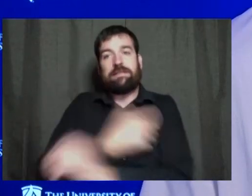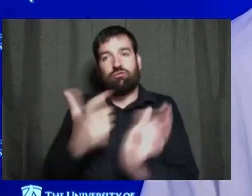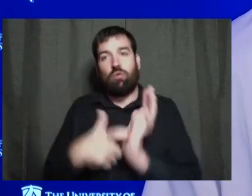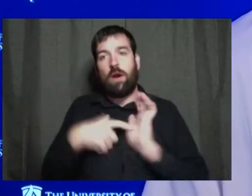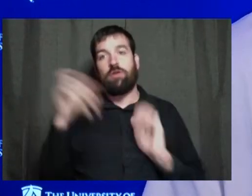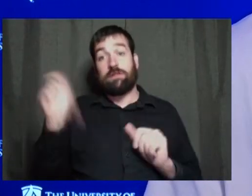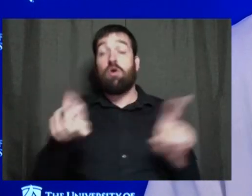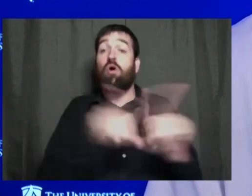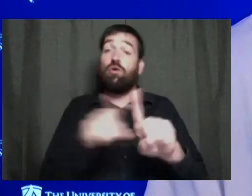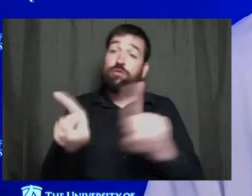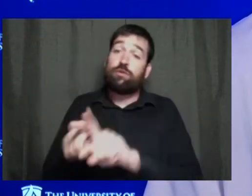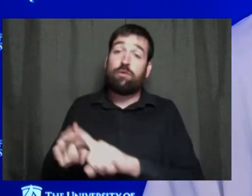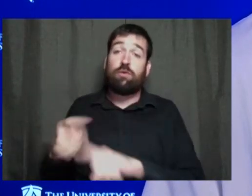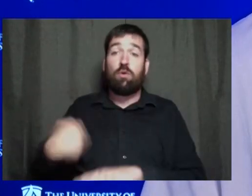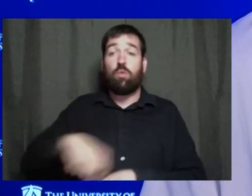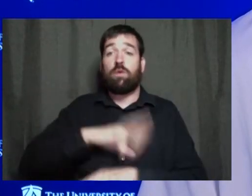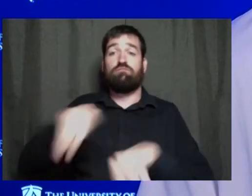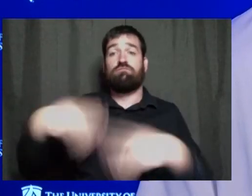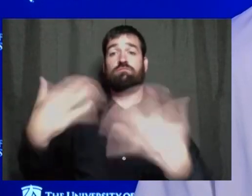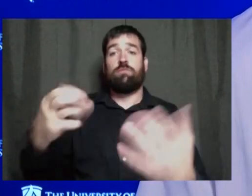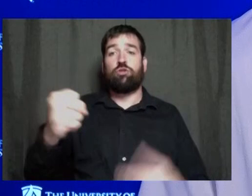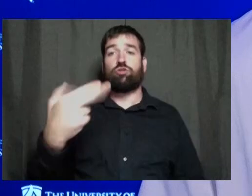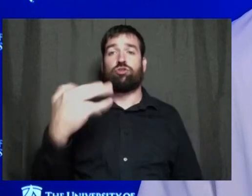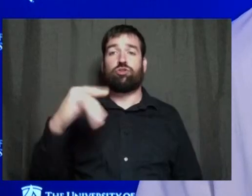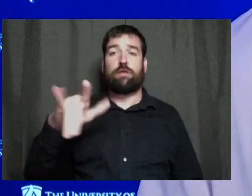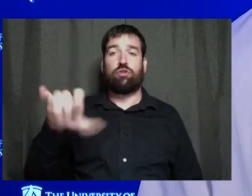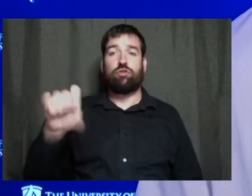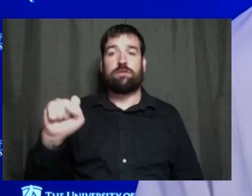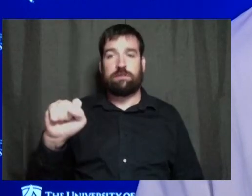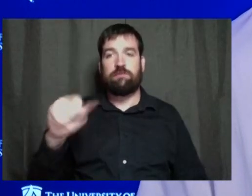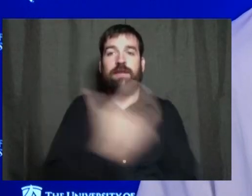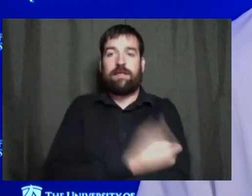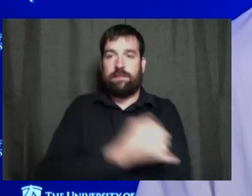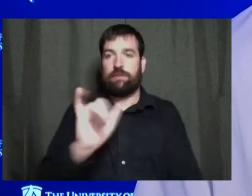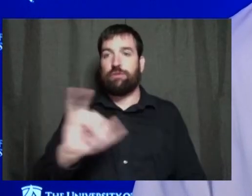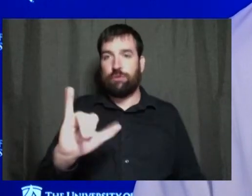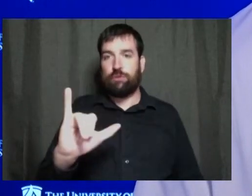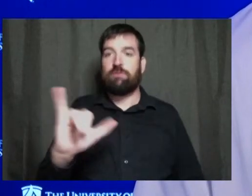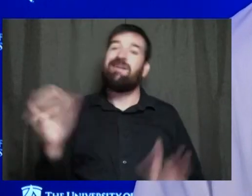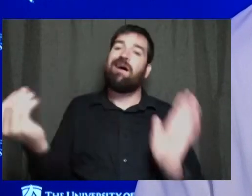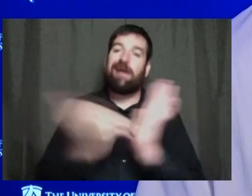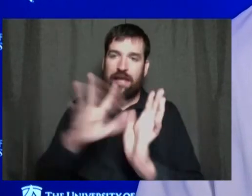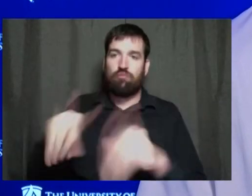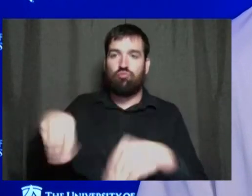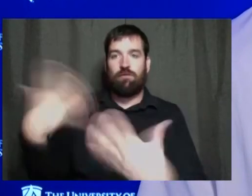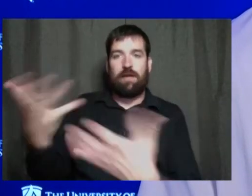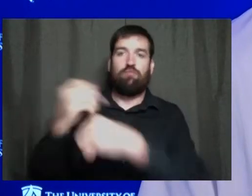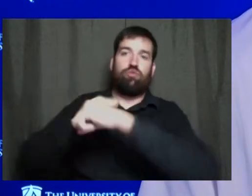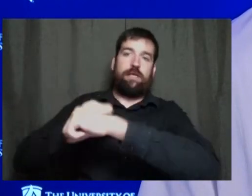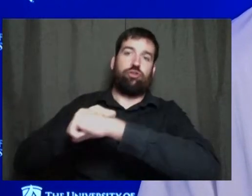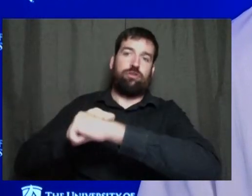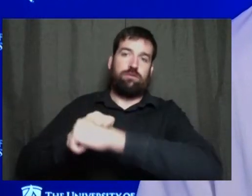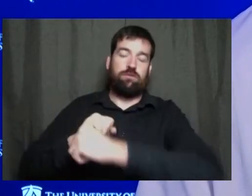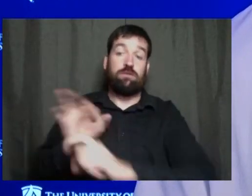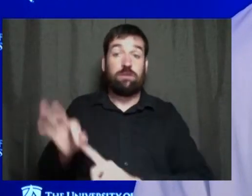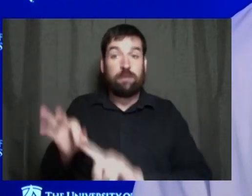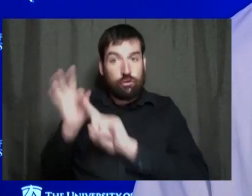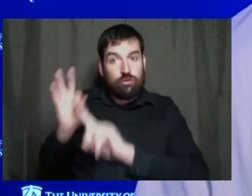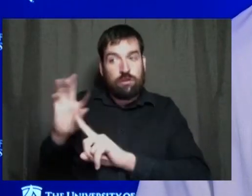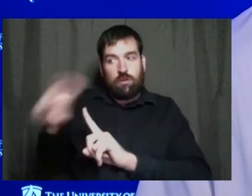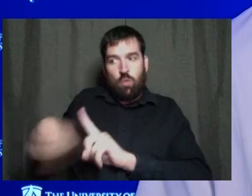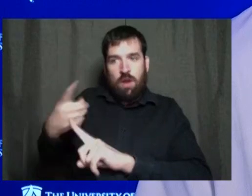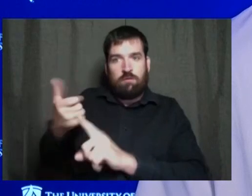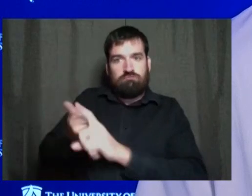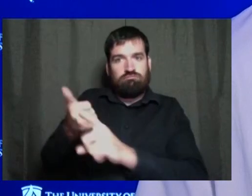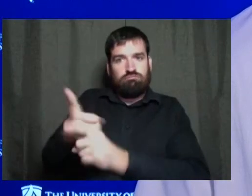also do give the shingles or Shingrix vaccine, again, to provide protection, especially when you're immunosuppressed, from